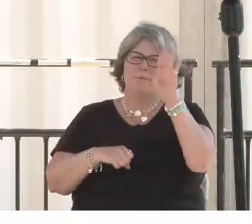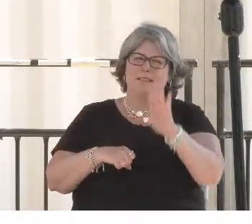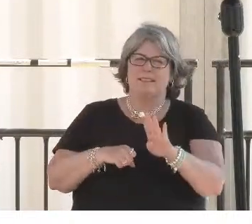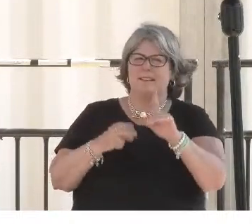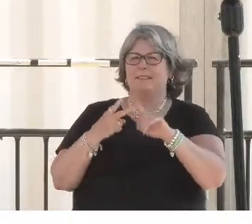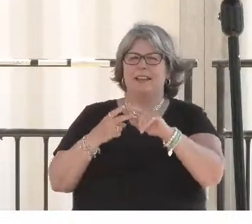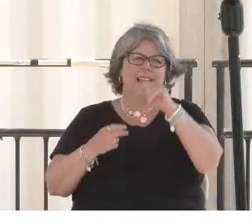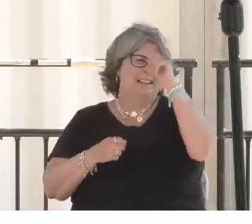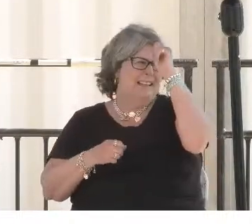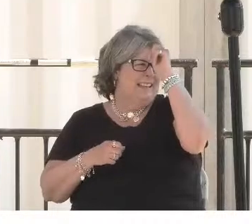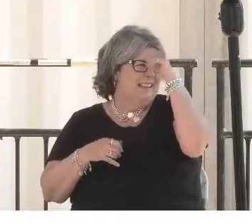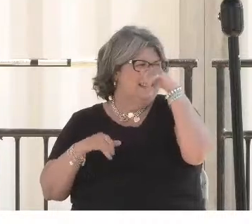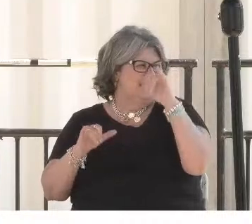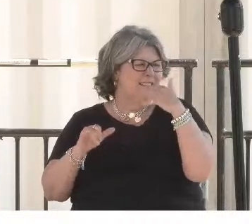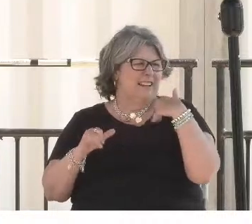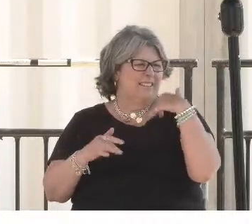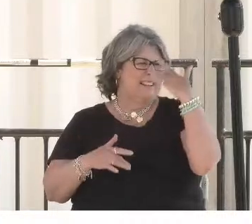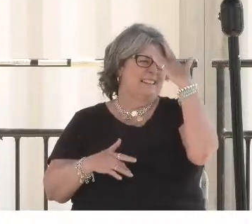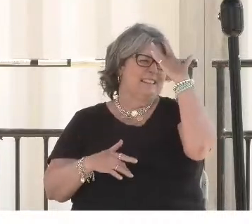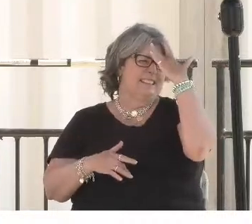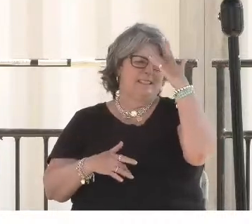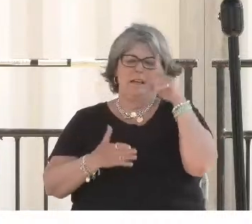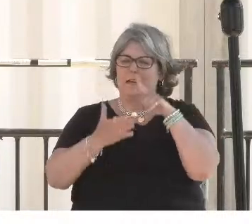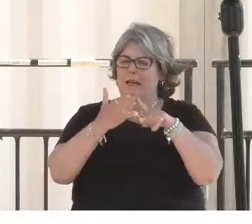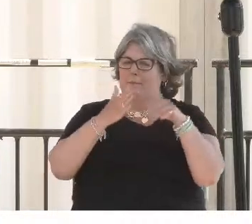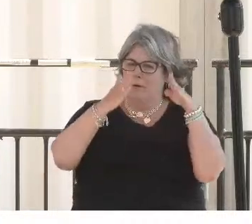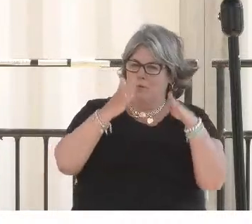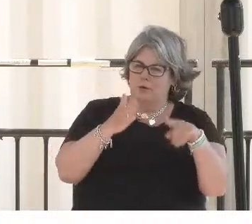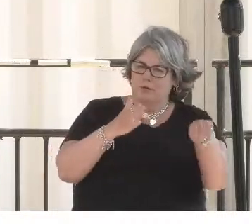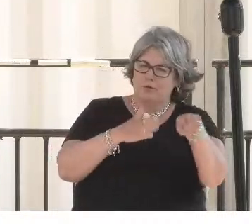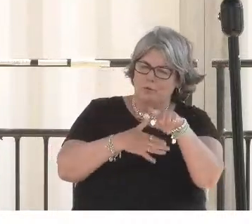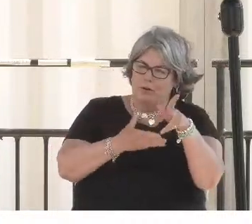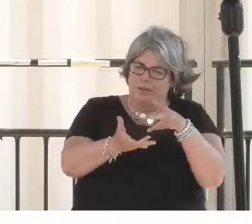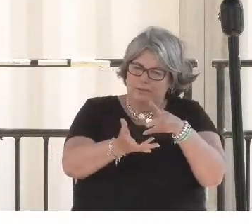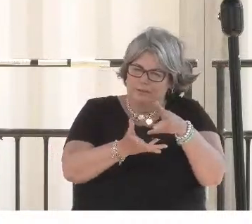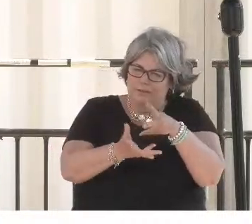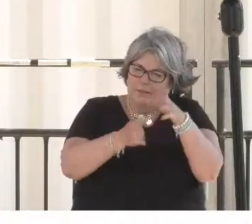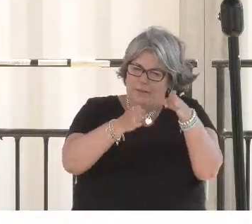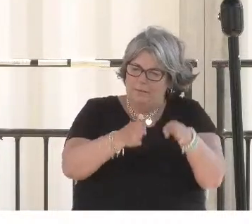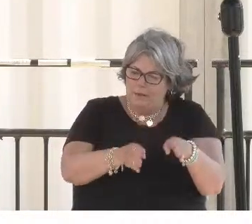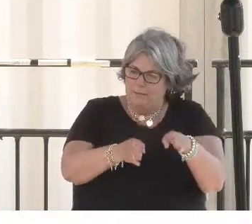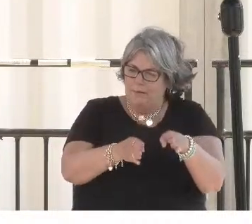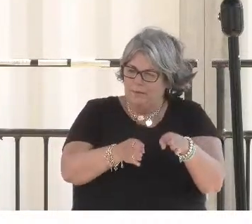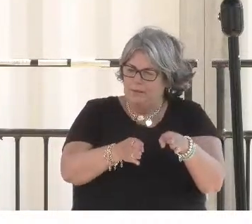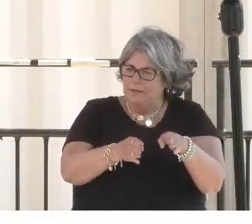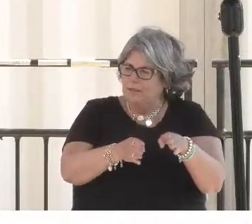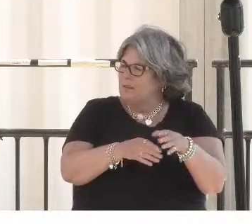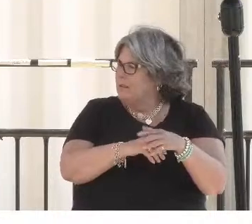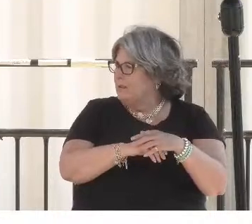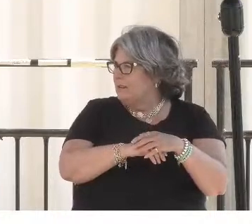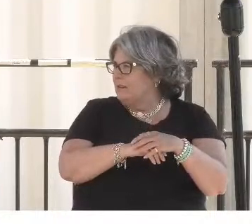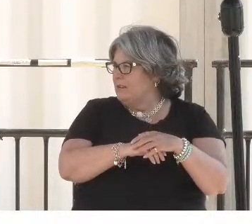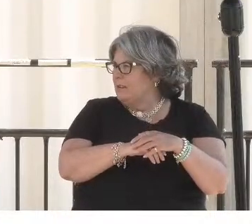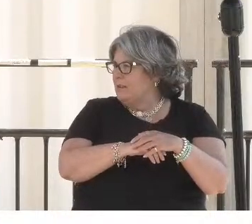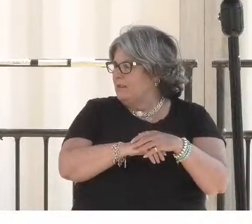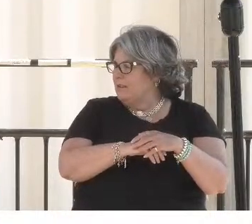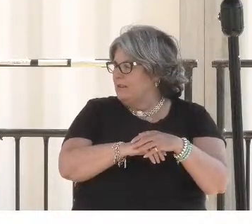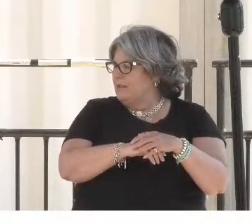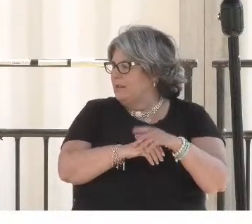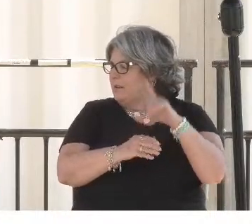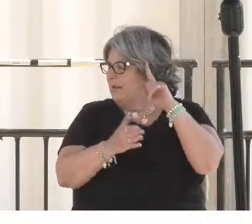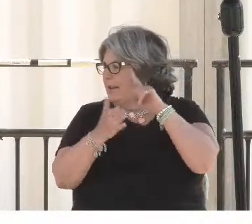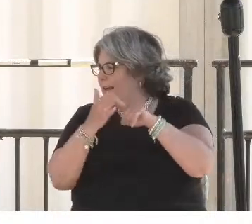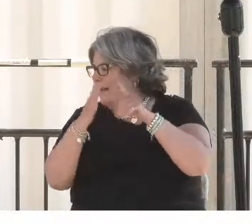India. And these researchers are working with them very closely, like from areas like that to the researchers in NOAA,